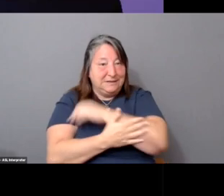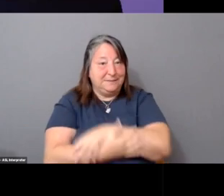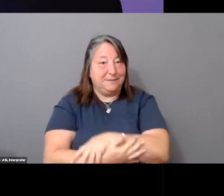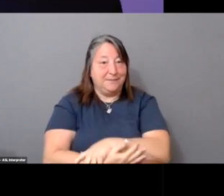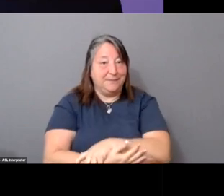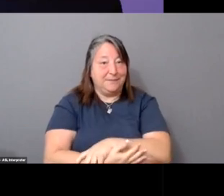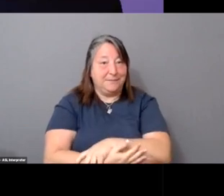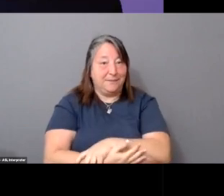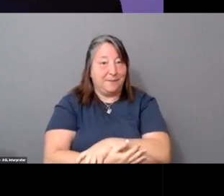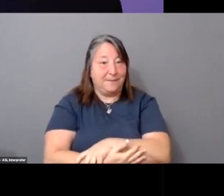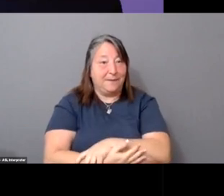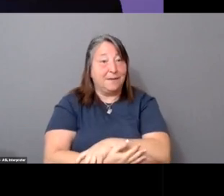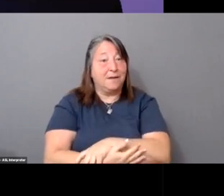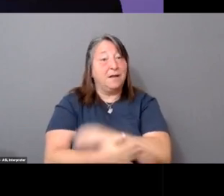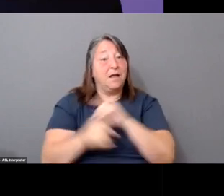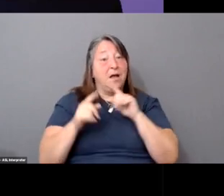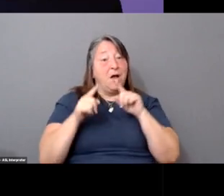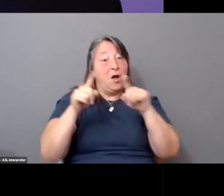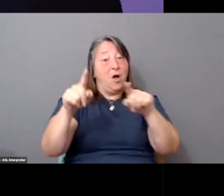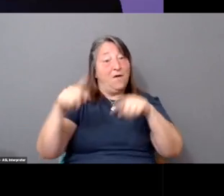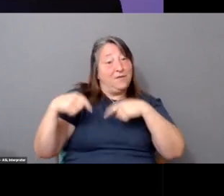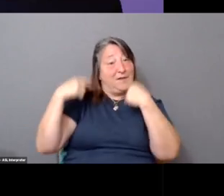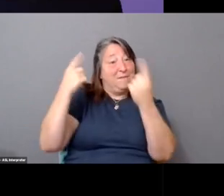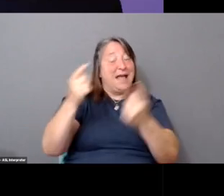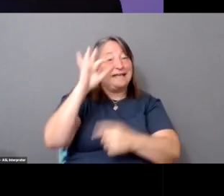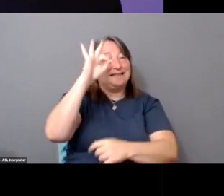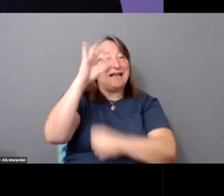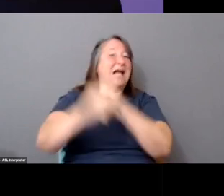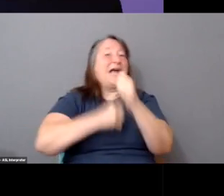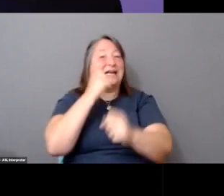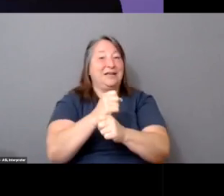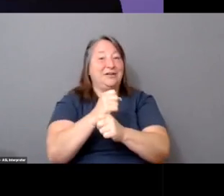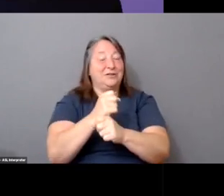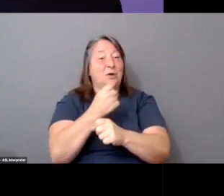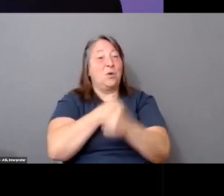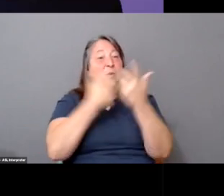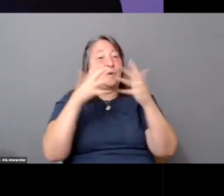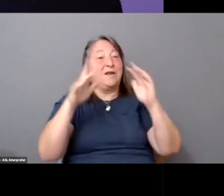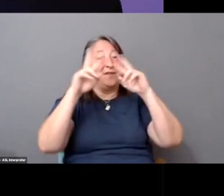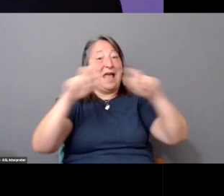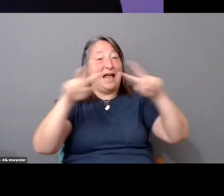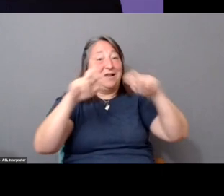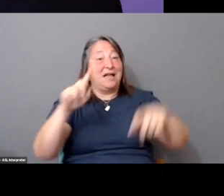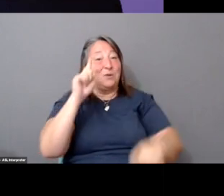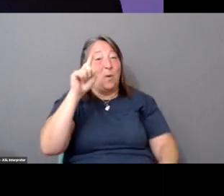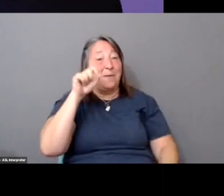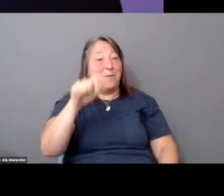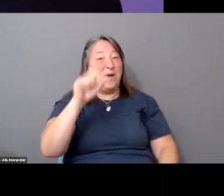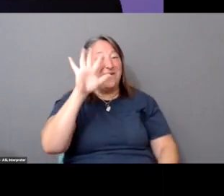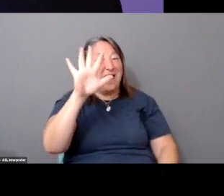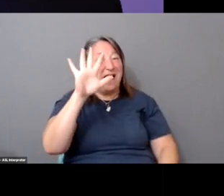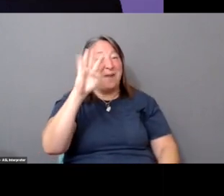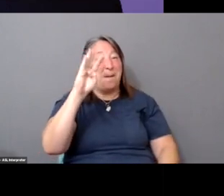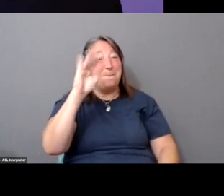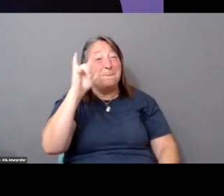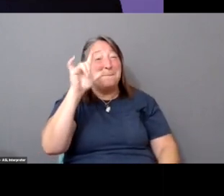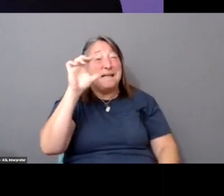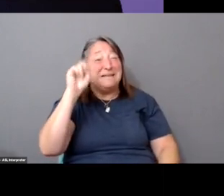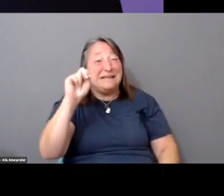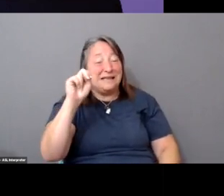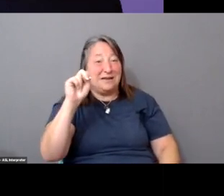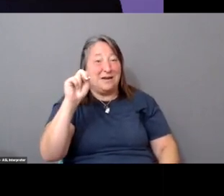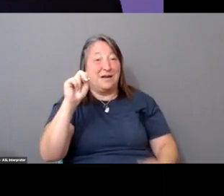Now, over the past 9 years, we've analyzed 1.5 billion box office